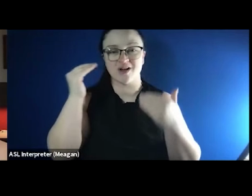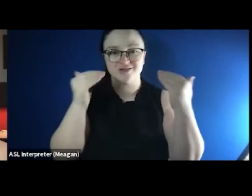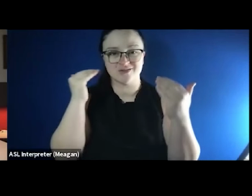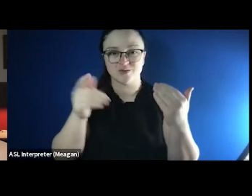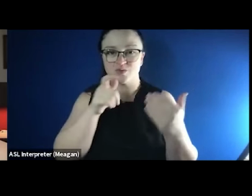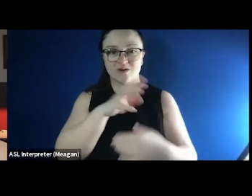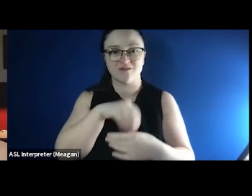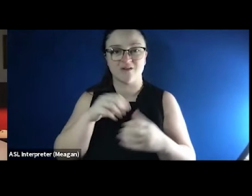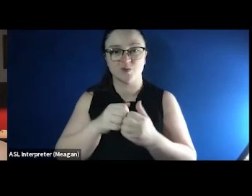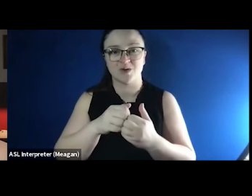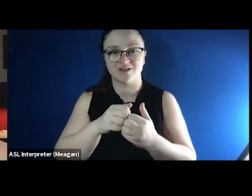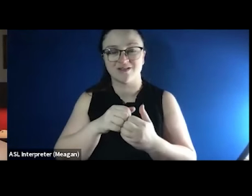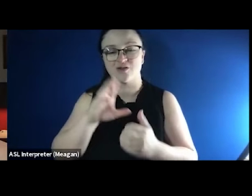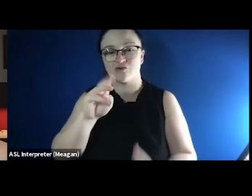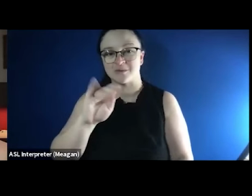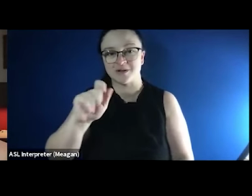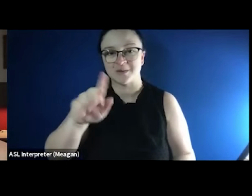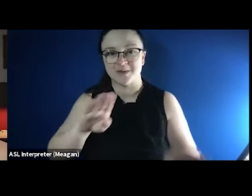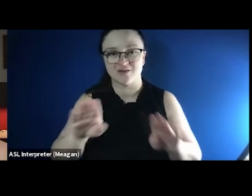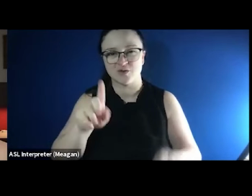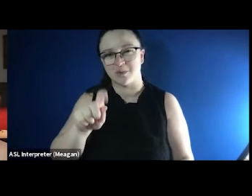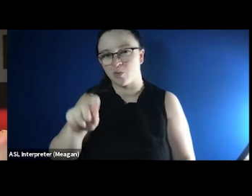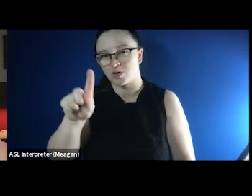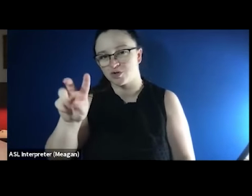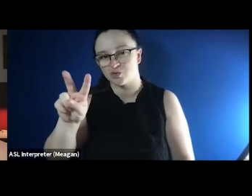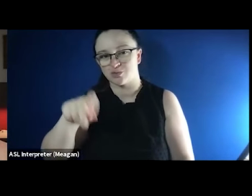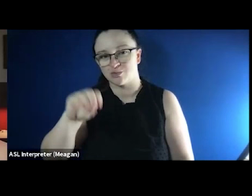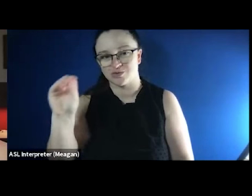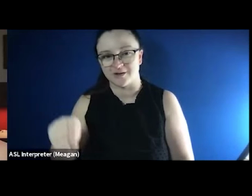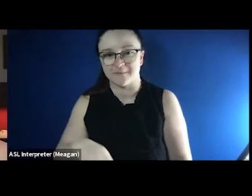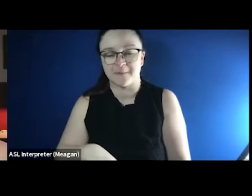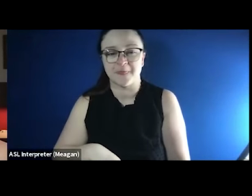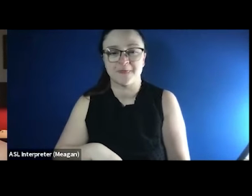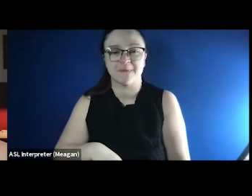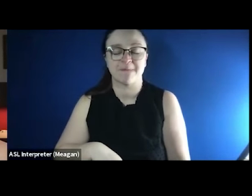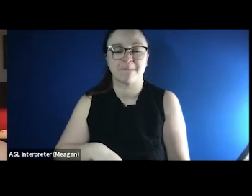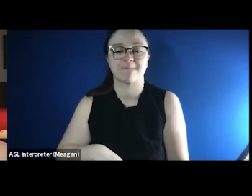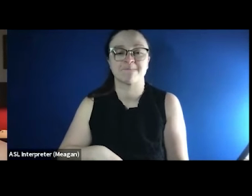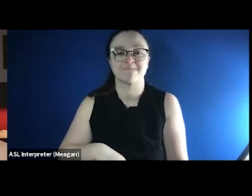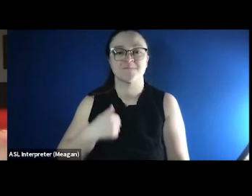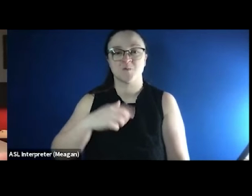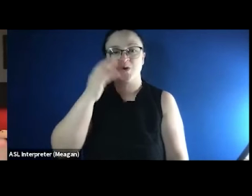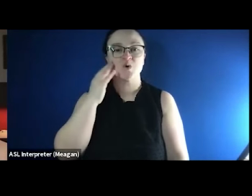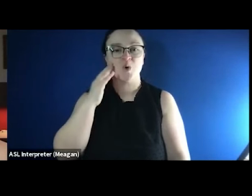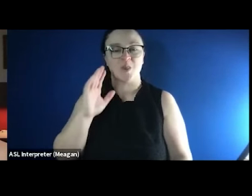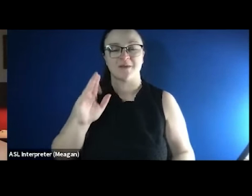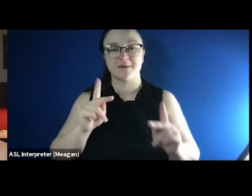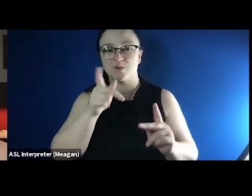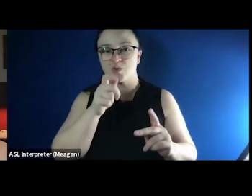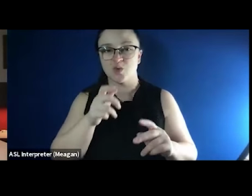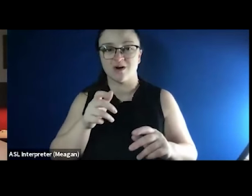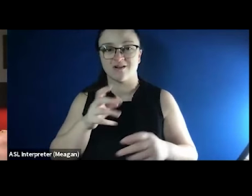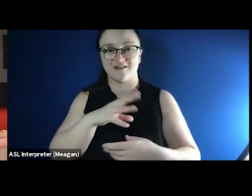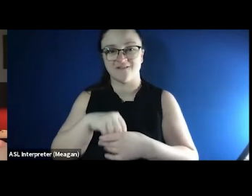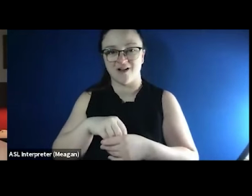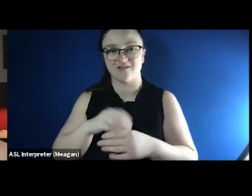1.2%. And so based on these findings, we know that the likelihood of folks engaging in criminal behavior over the age of 50 is somewhat